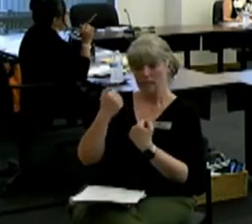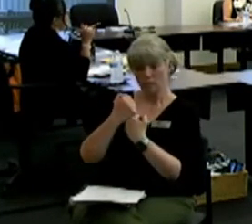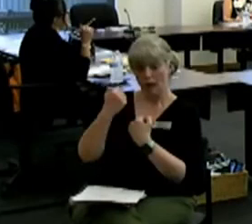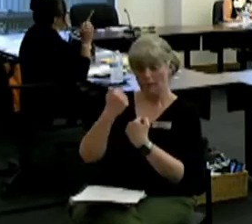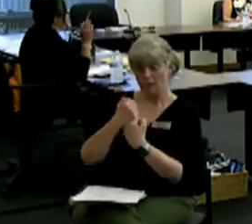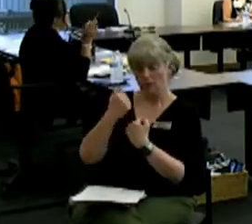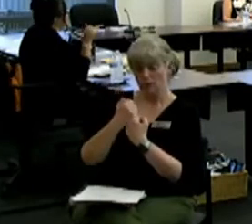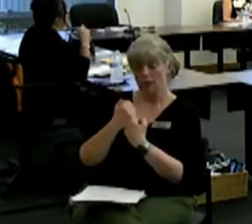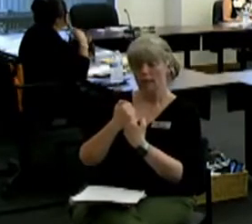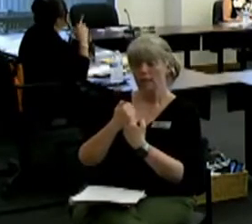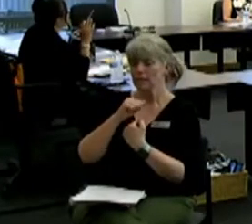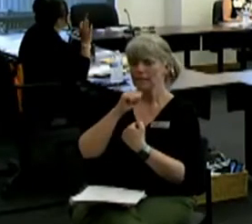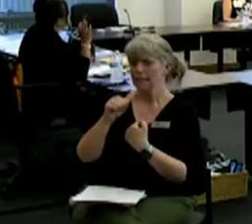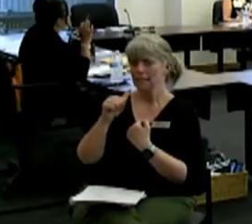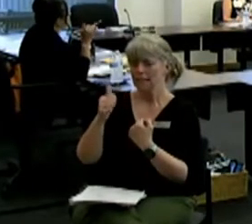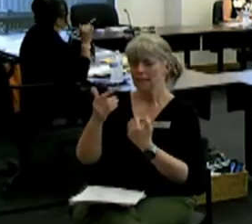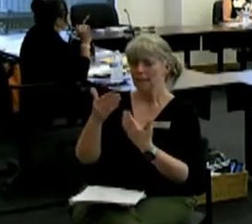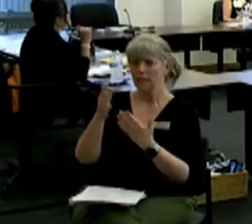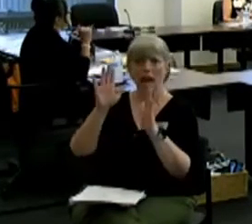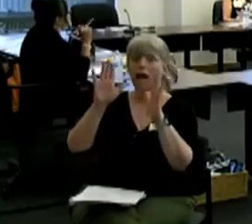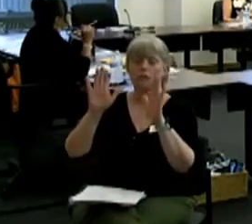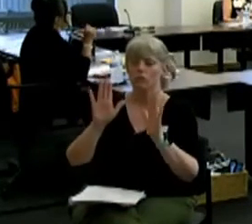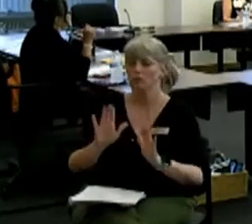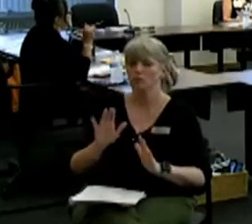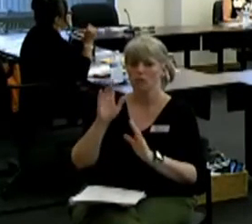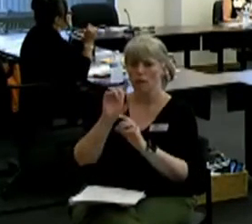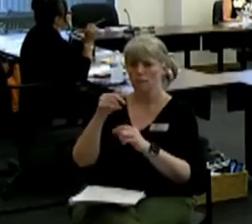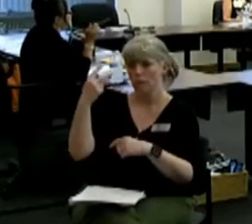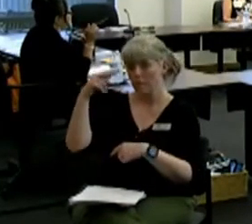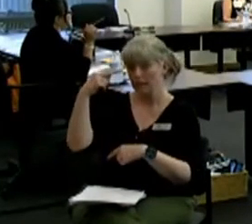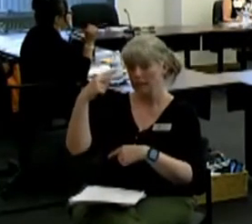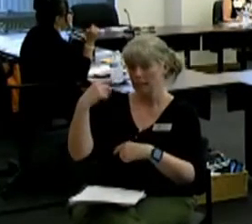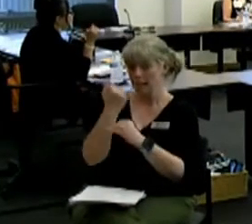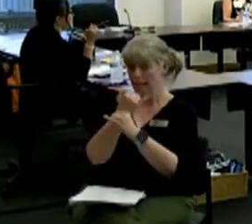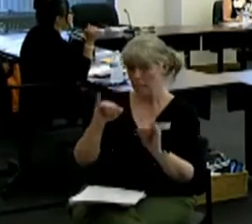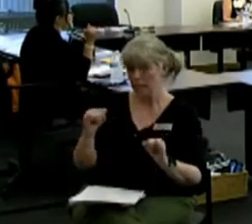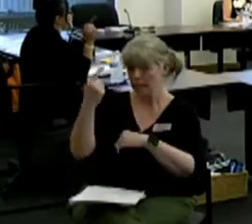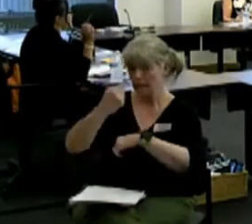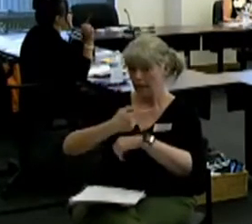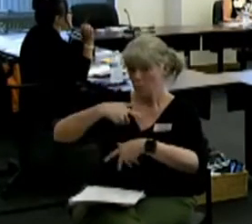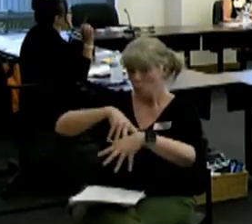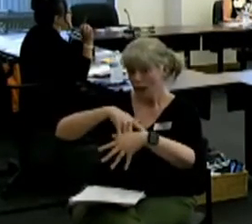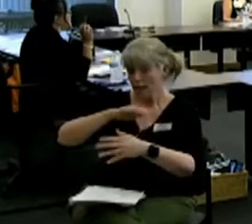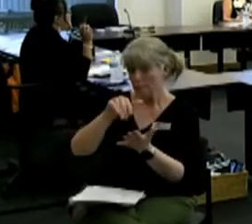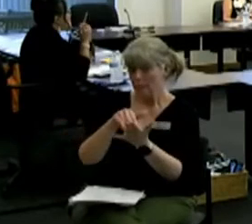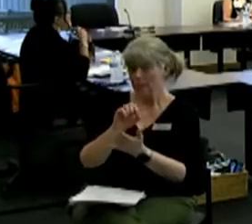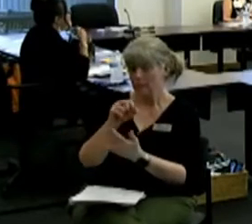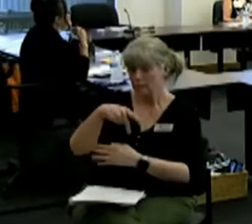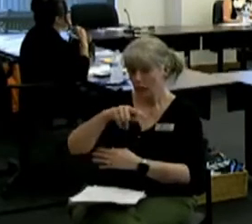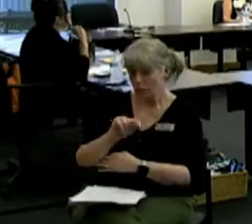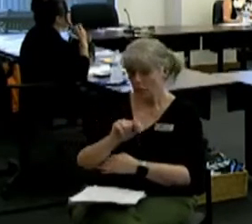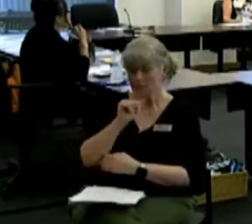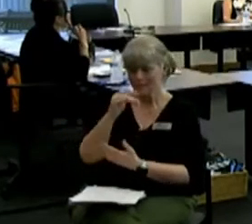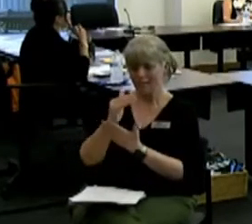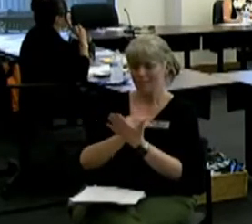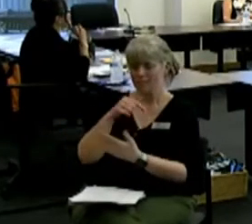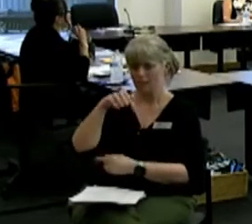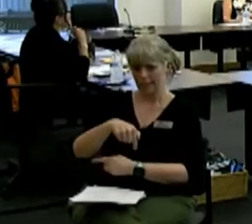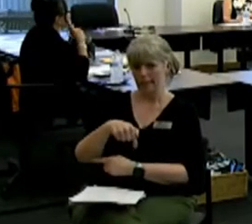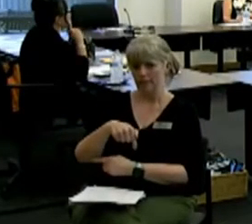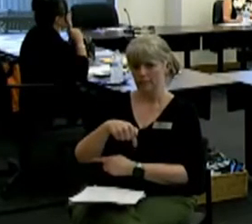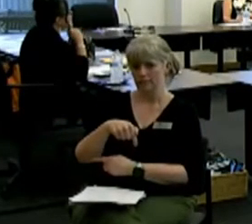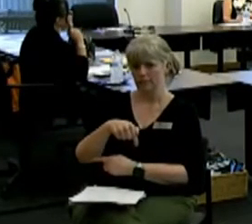sponsored, and they've been doing an excellent job, is the Mexican Independence Day Parade in September, mid-September, and that's not listed on